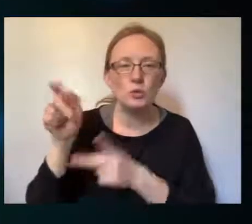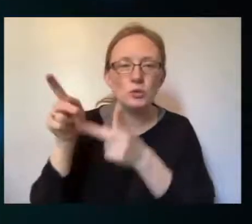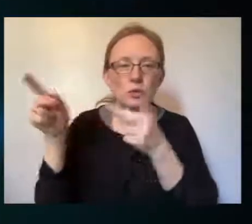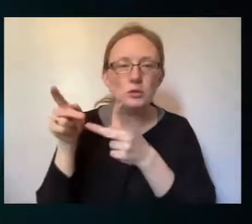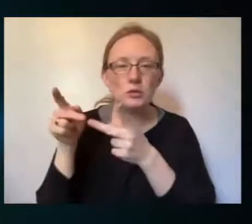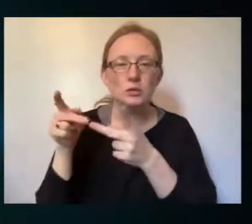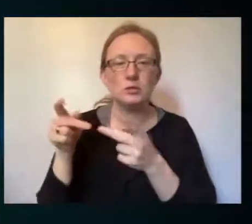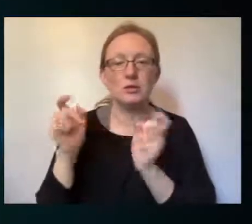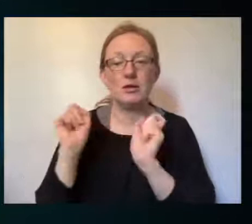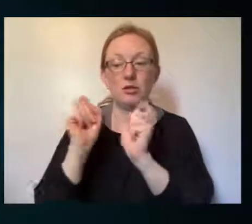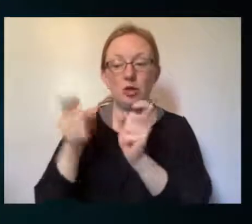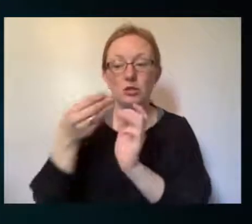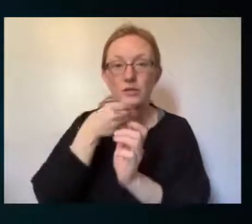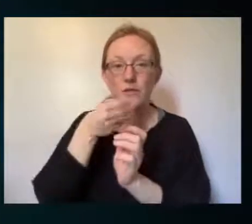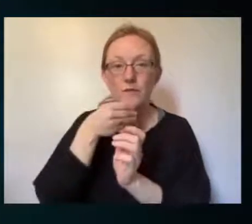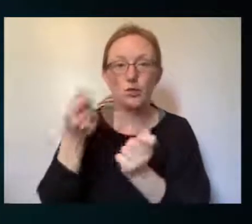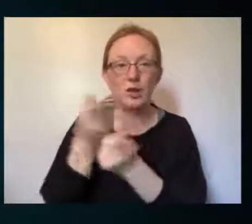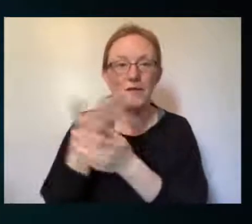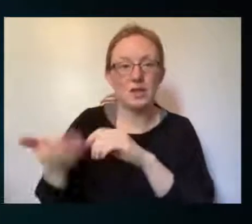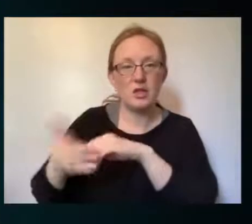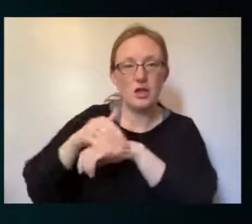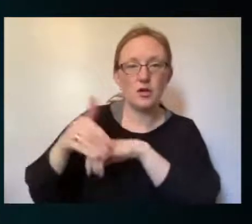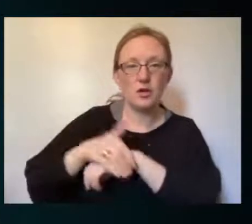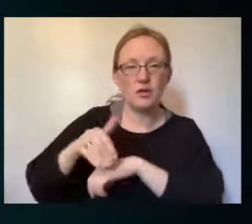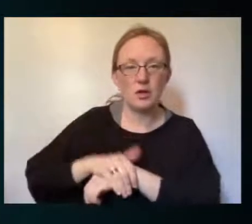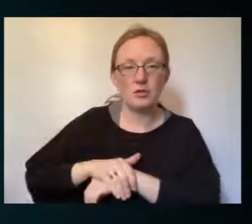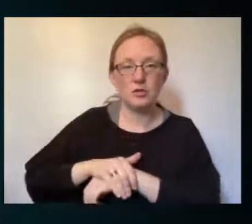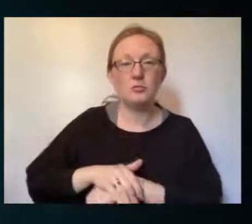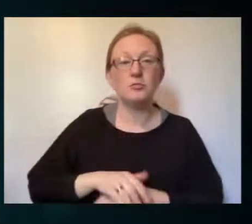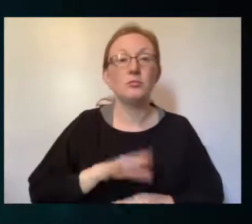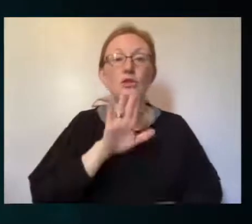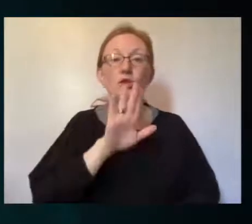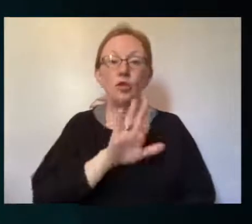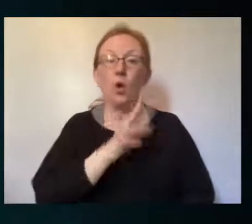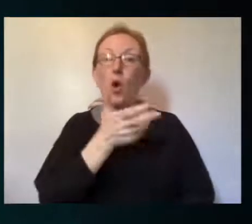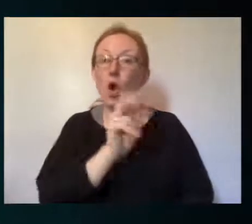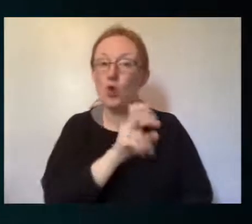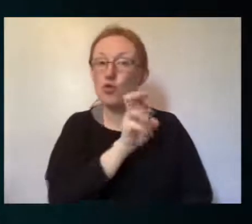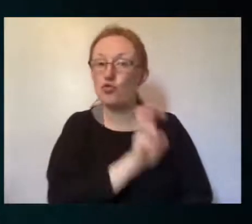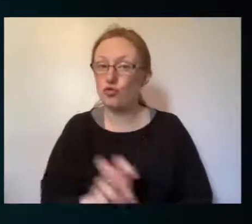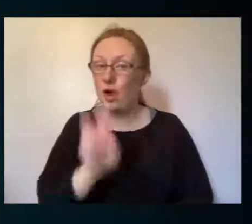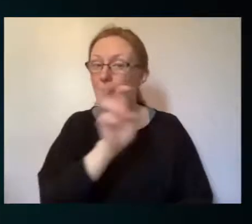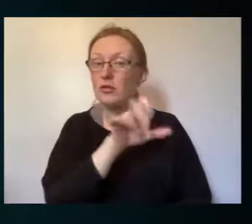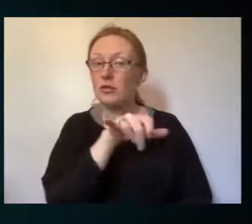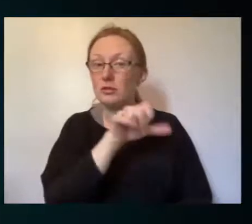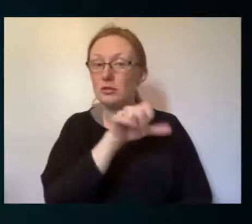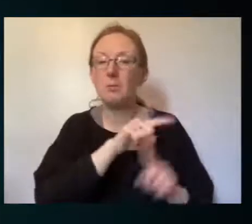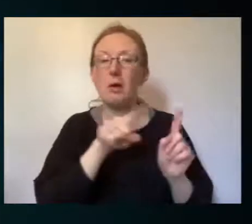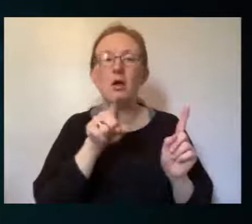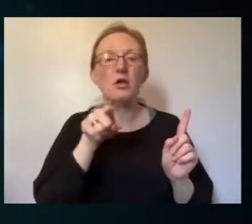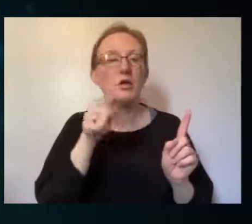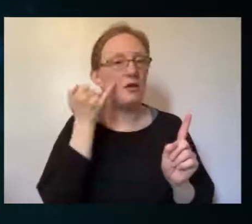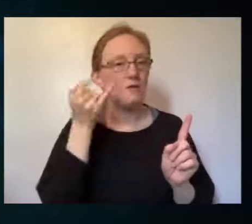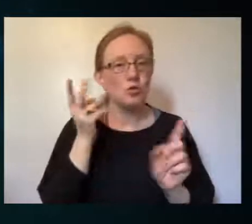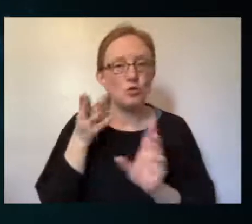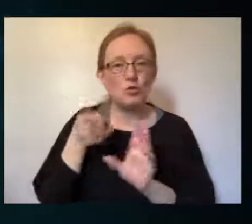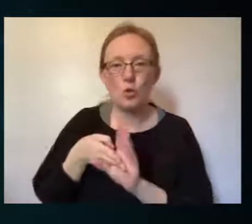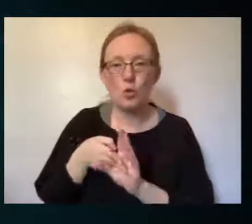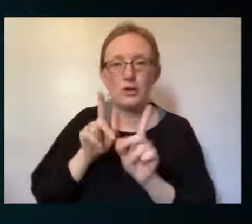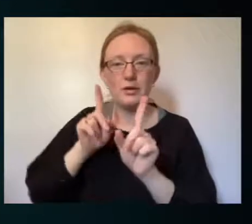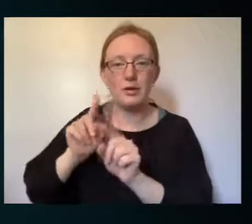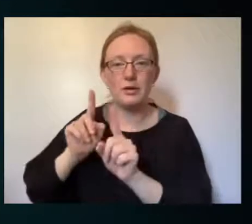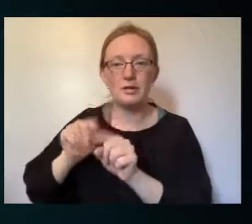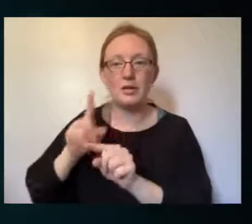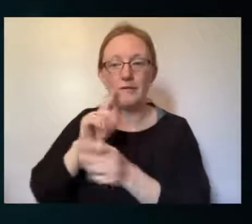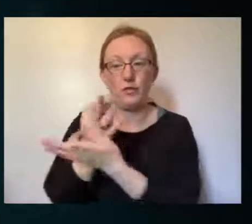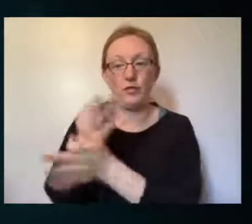We can give the cost of the food and things. You take on travel, obviously, but then you're invited to join in and attend